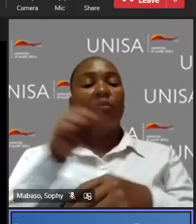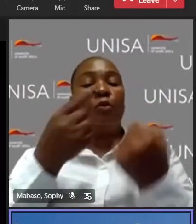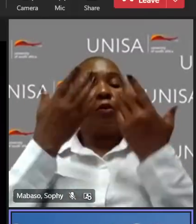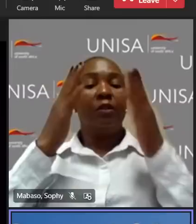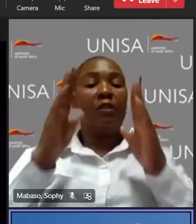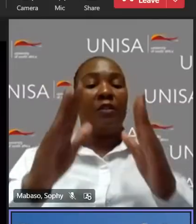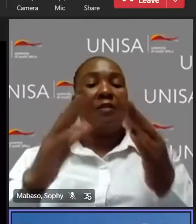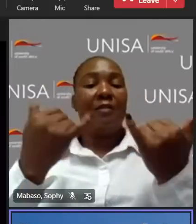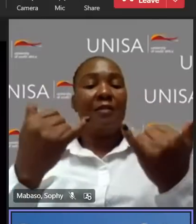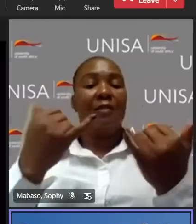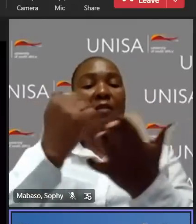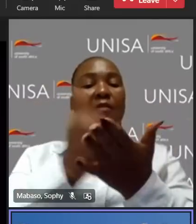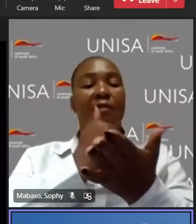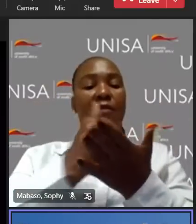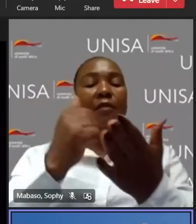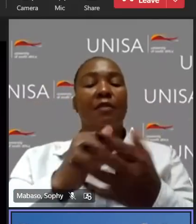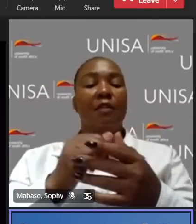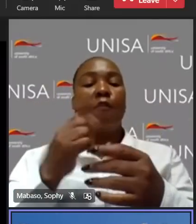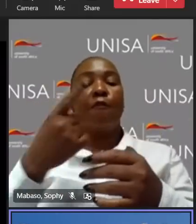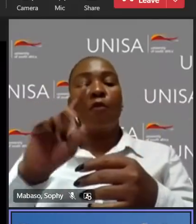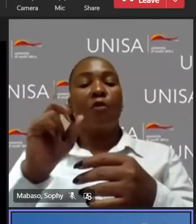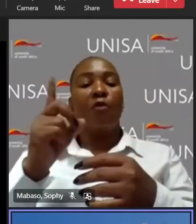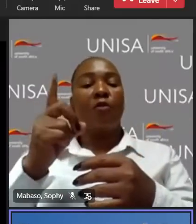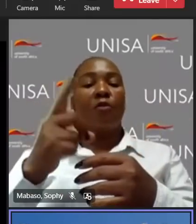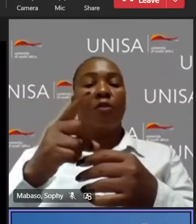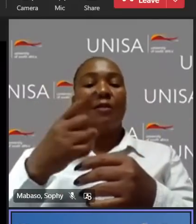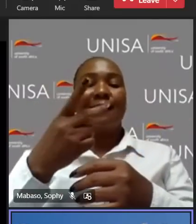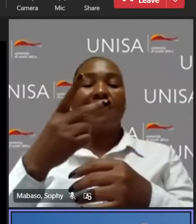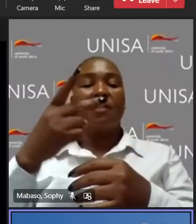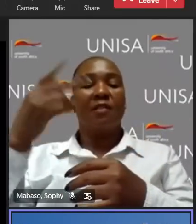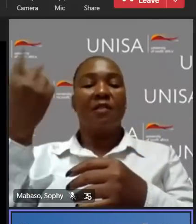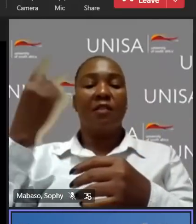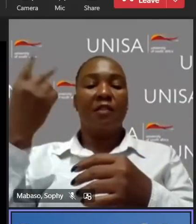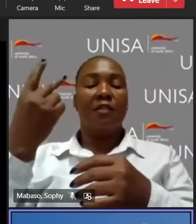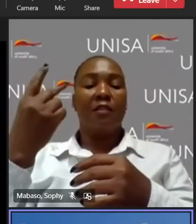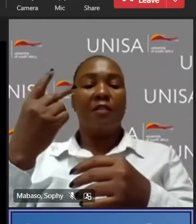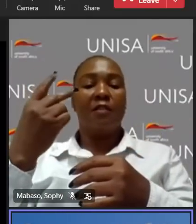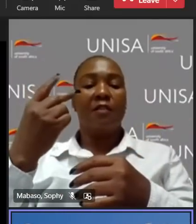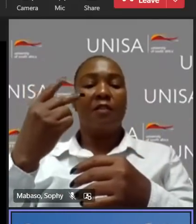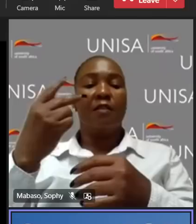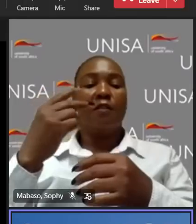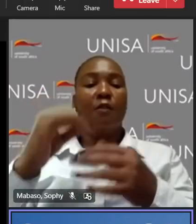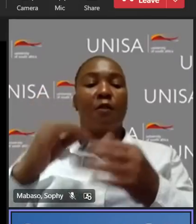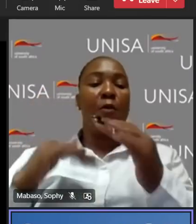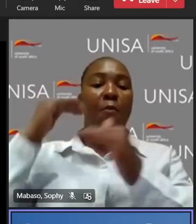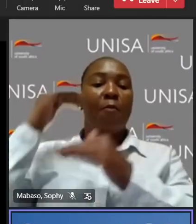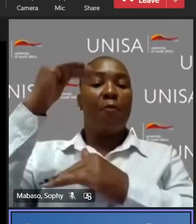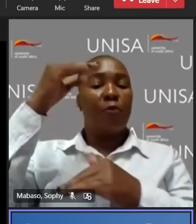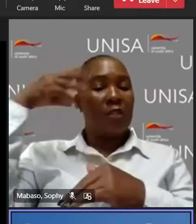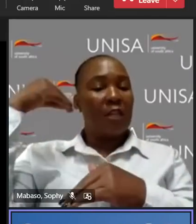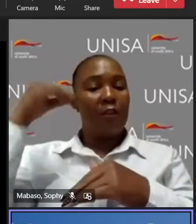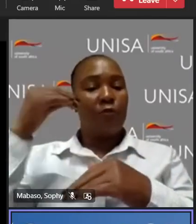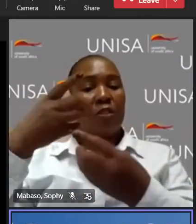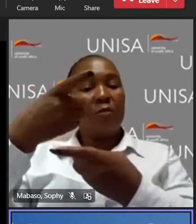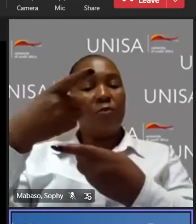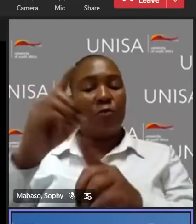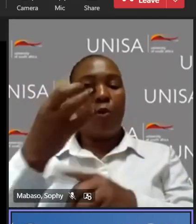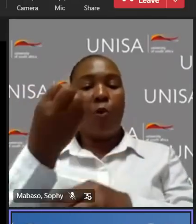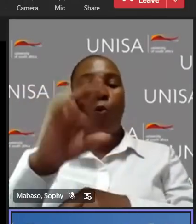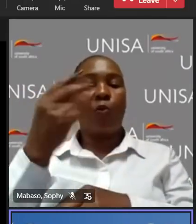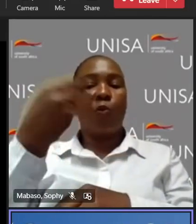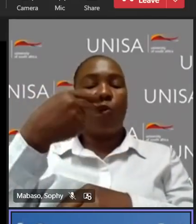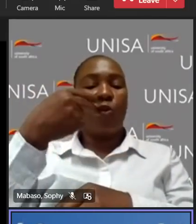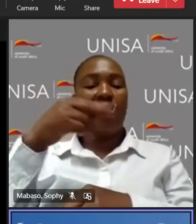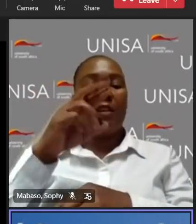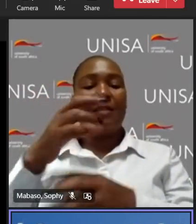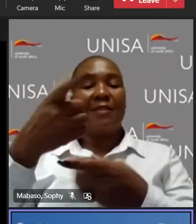are now registering for the second postgraduate diploma or honors degree and so on.